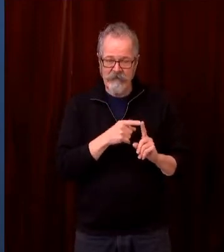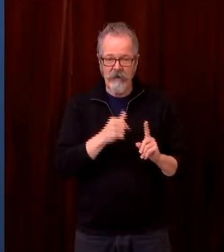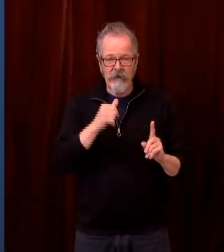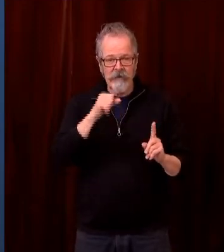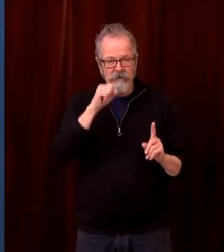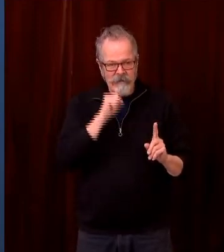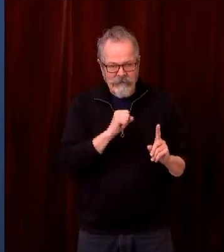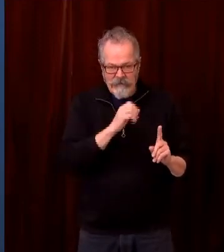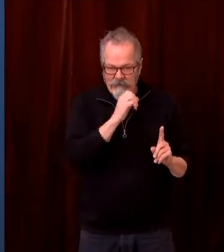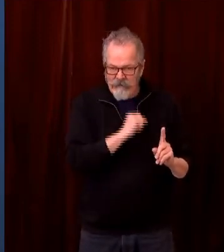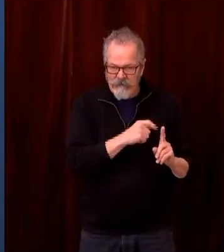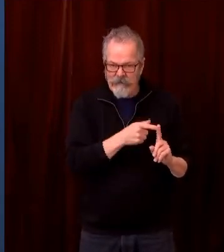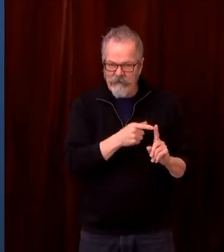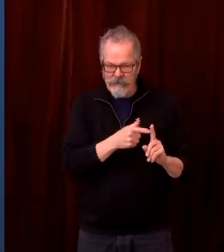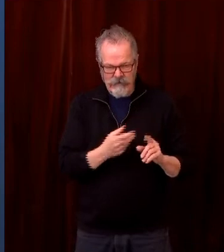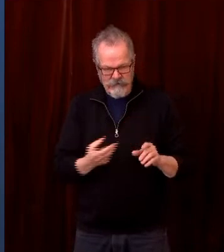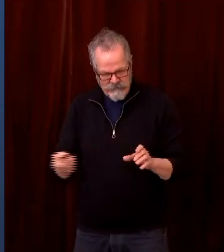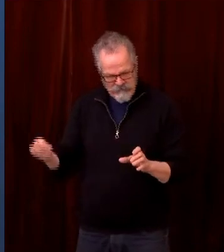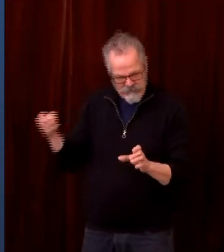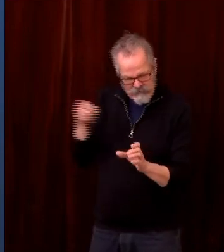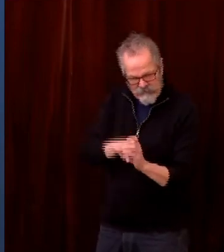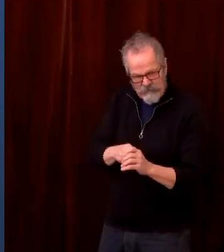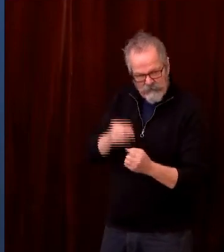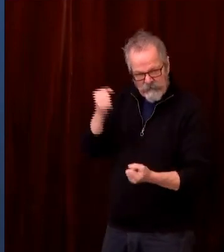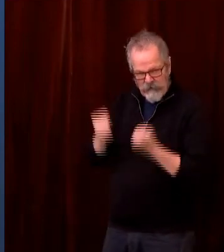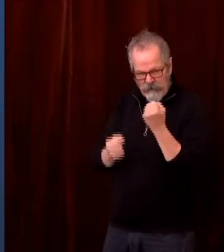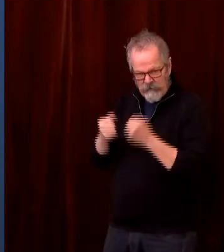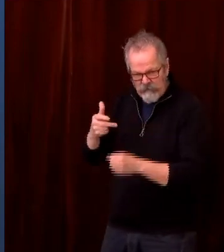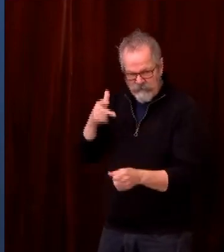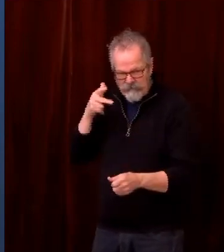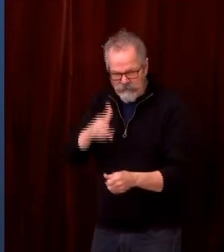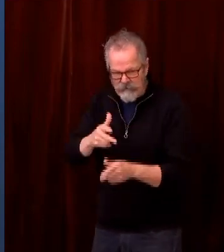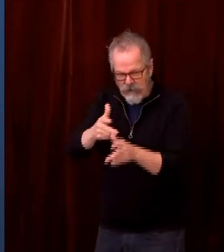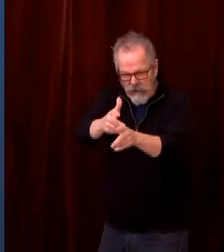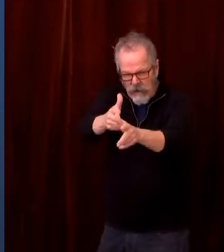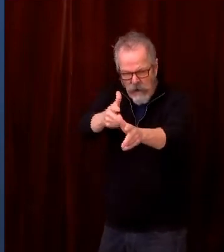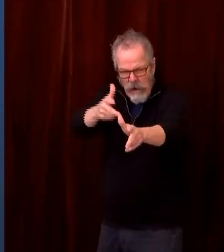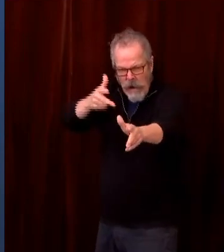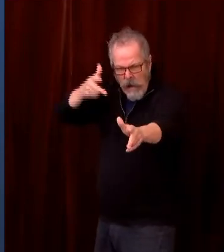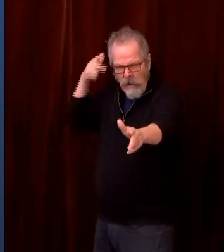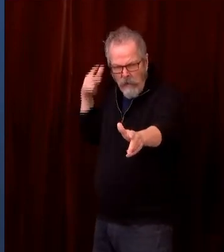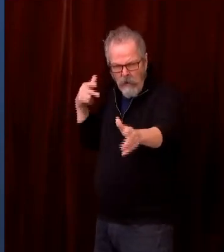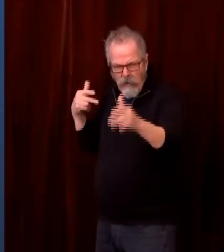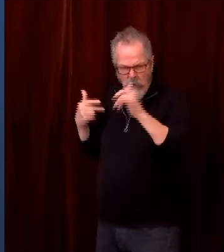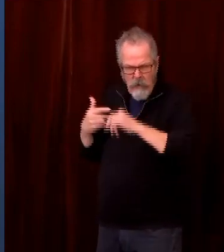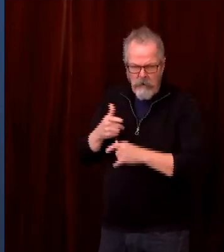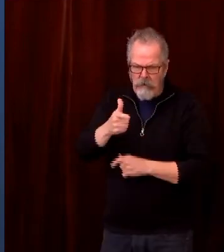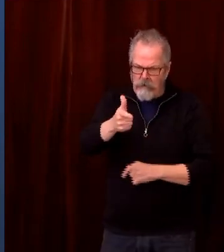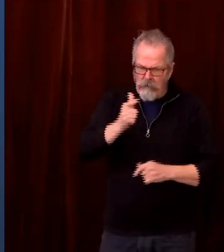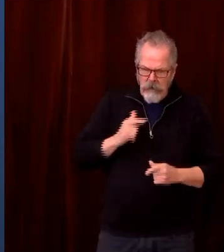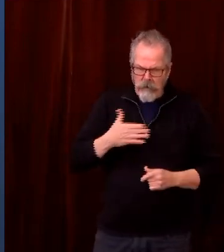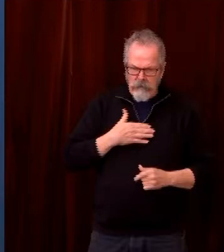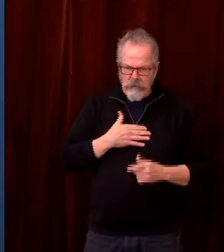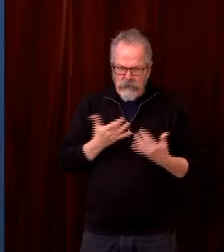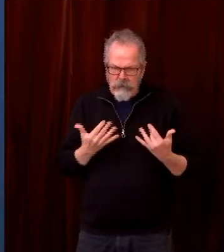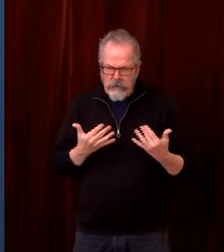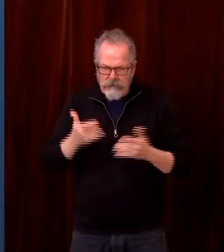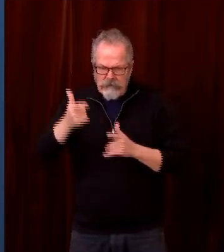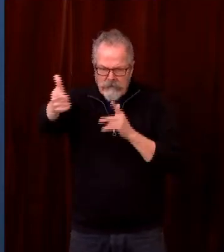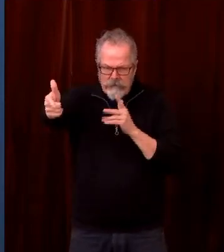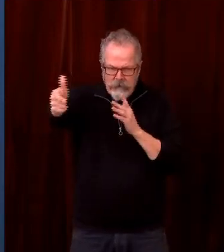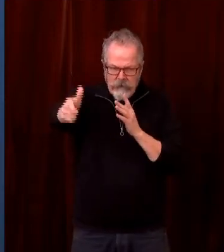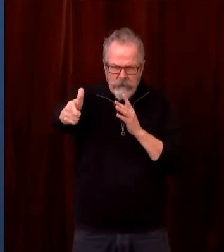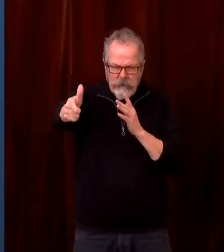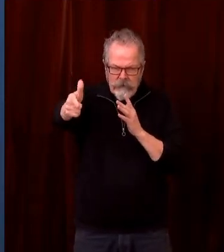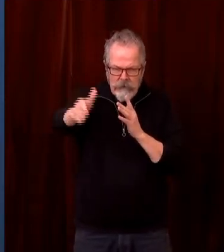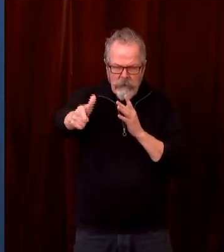is terrible, I have to wait. What she said is, I'm just blessed. She just felt blessed. And to some degree, that's true. That won't make us